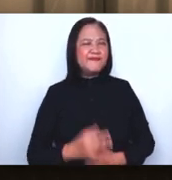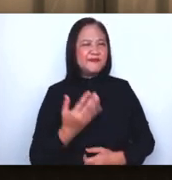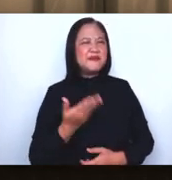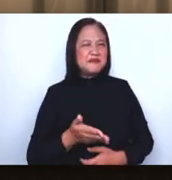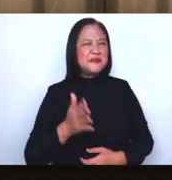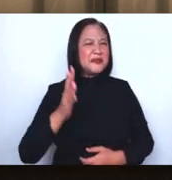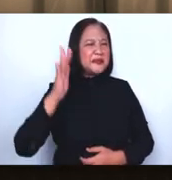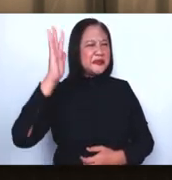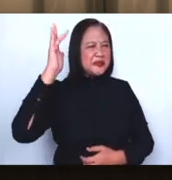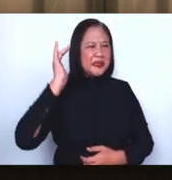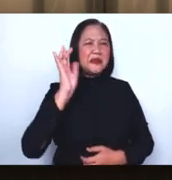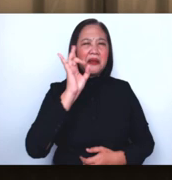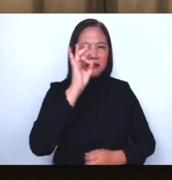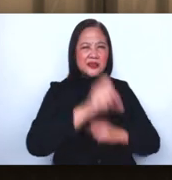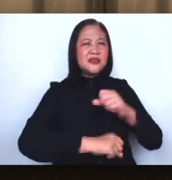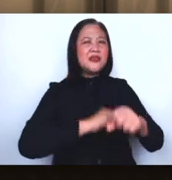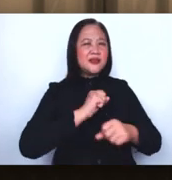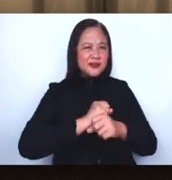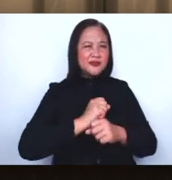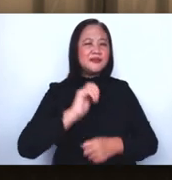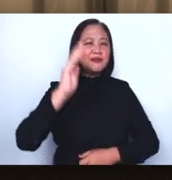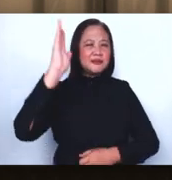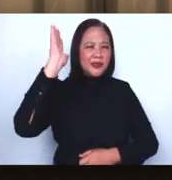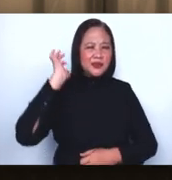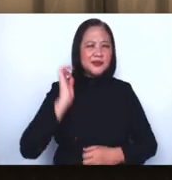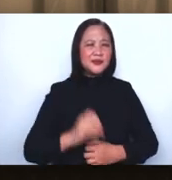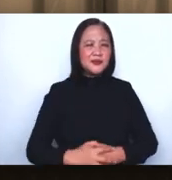That was 8 years ago.